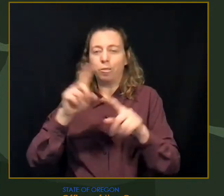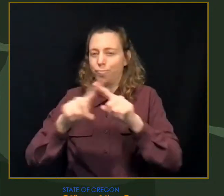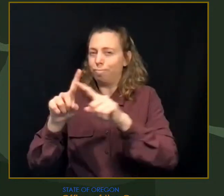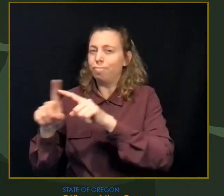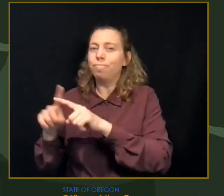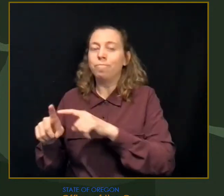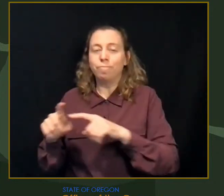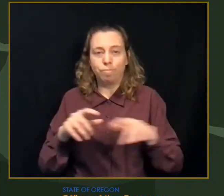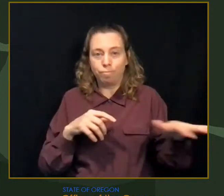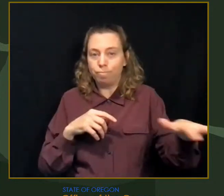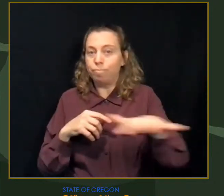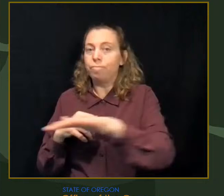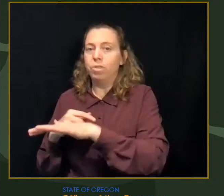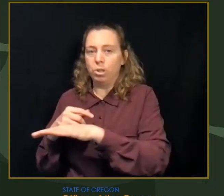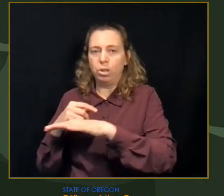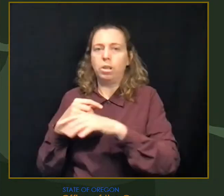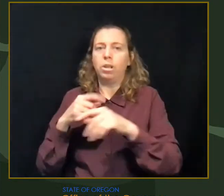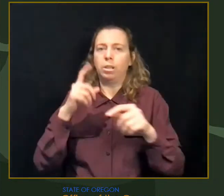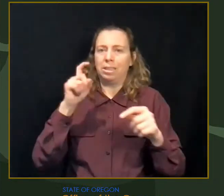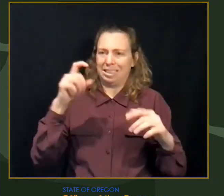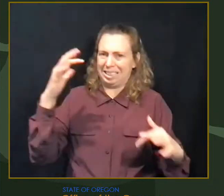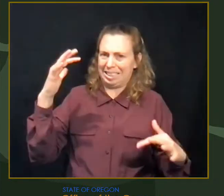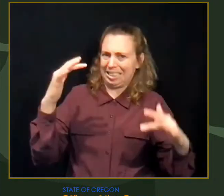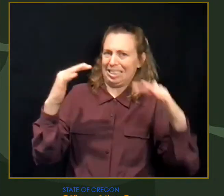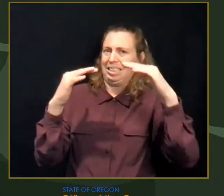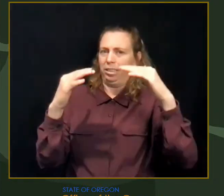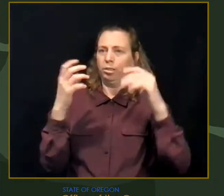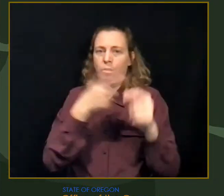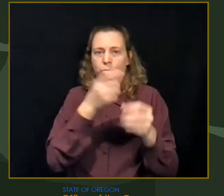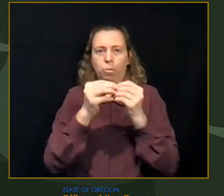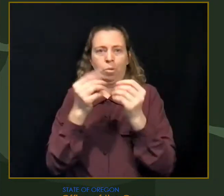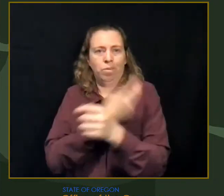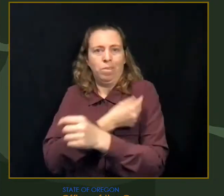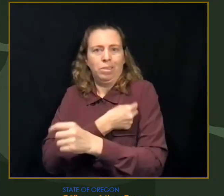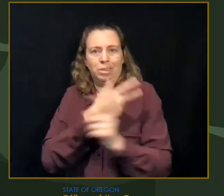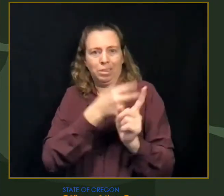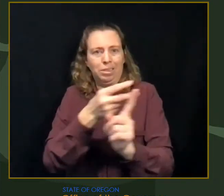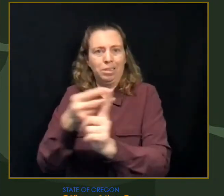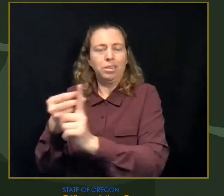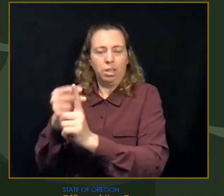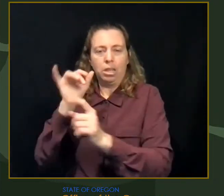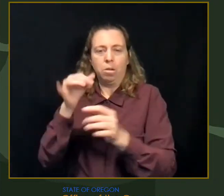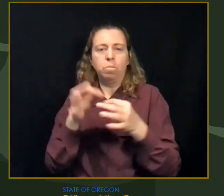that are a critical part of our communities. Dr. Seidlinger.